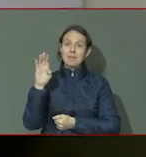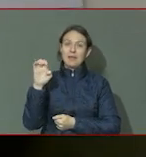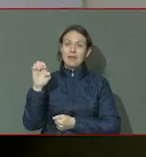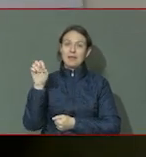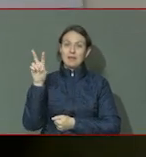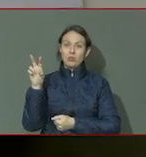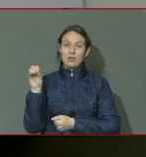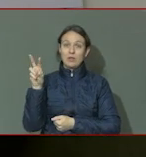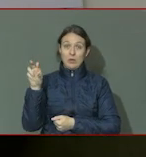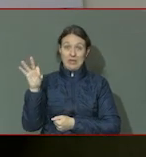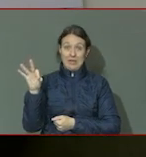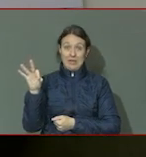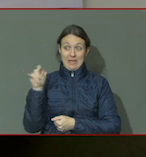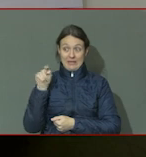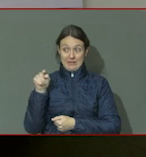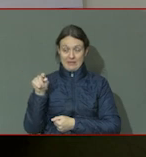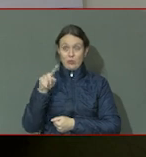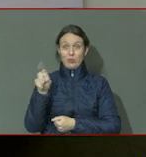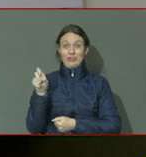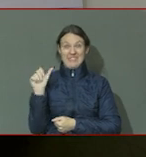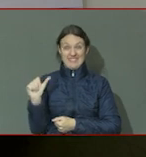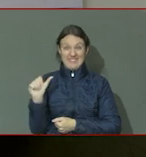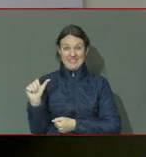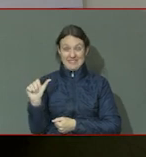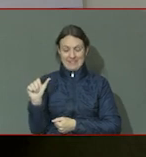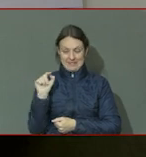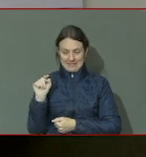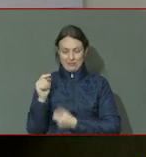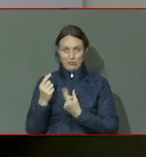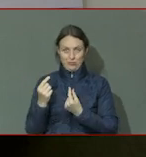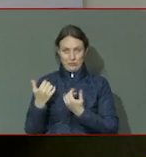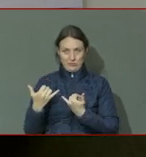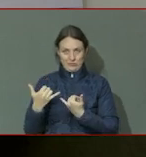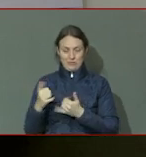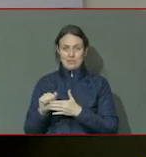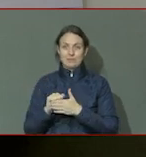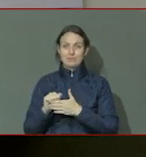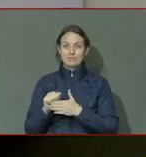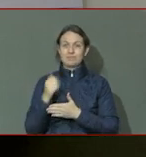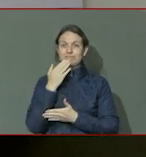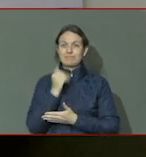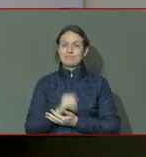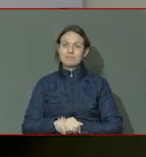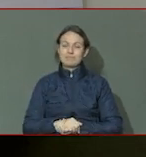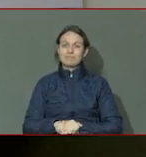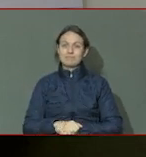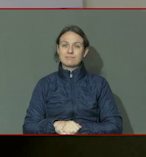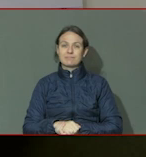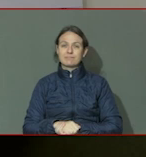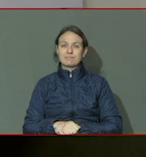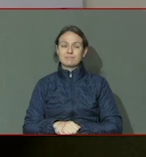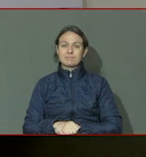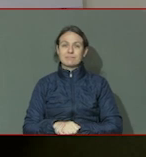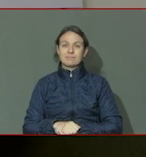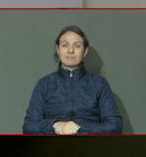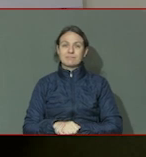2023. It's a question 6. DBE 2023.